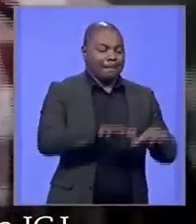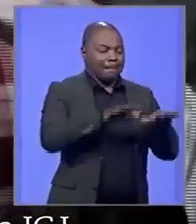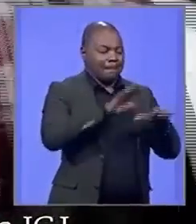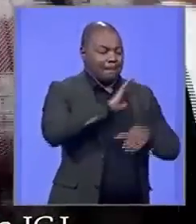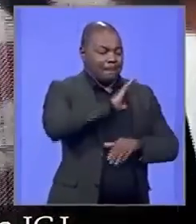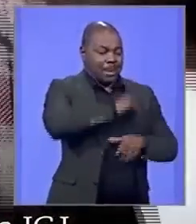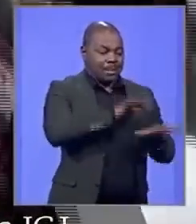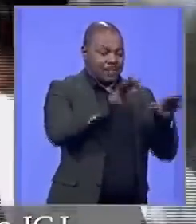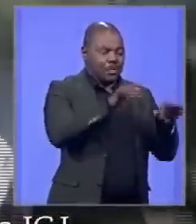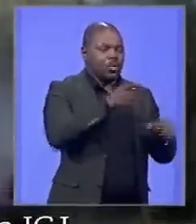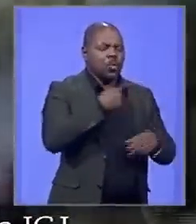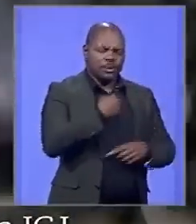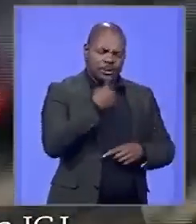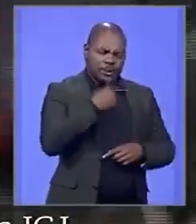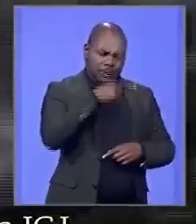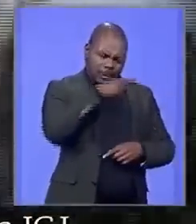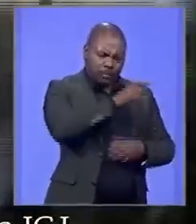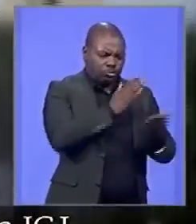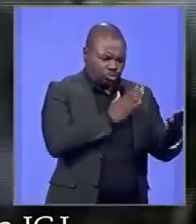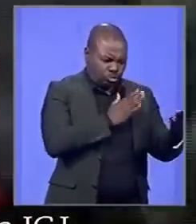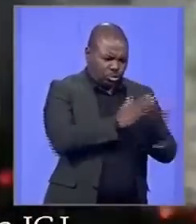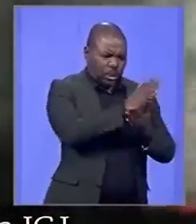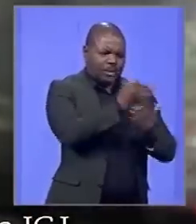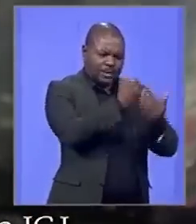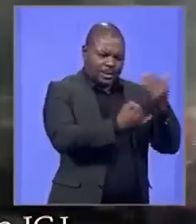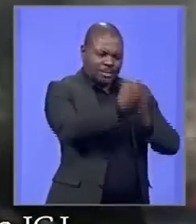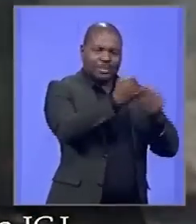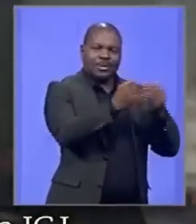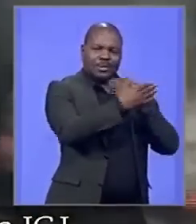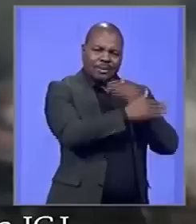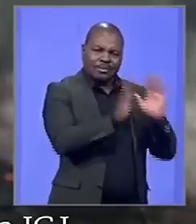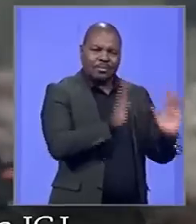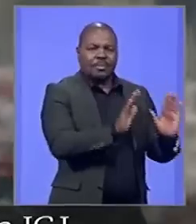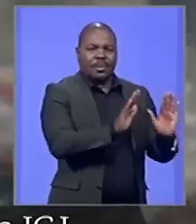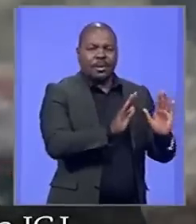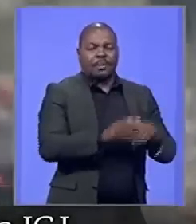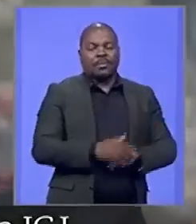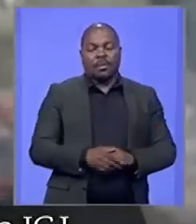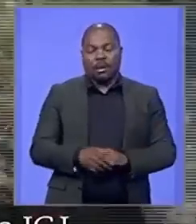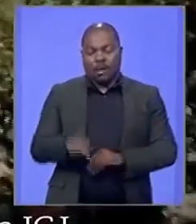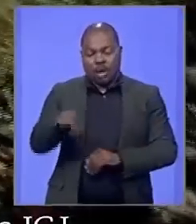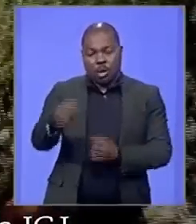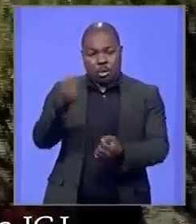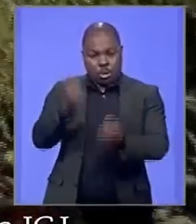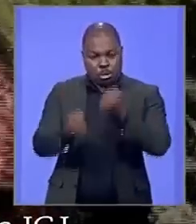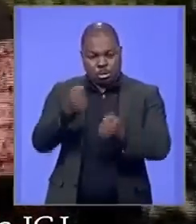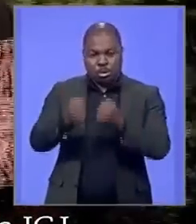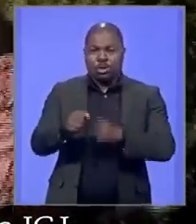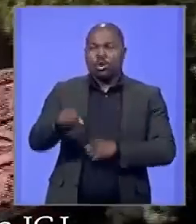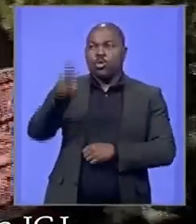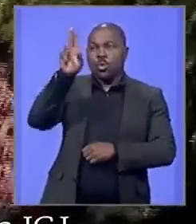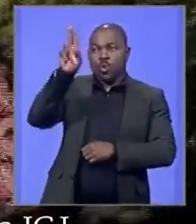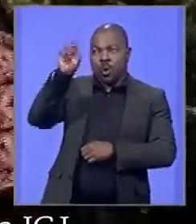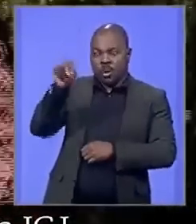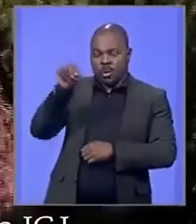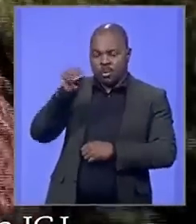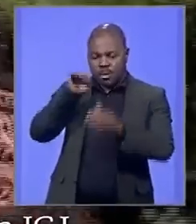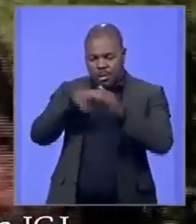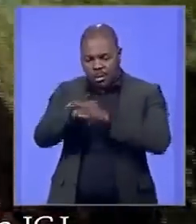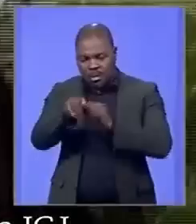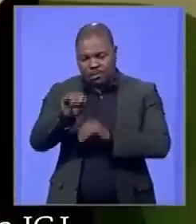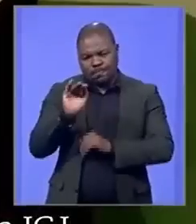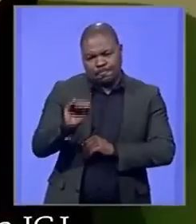the right to a sovereign state. Given that this opinion was requested by the United Nations